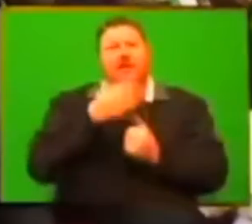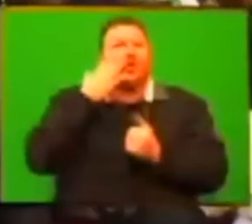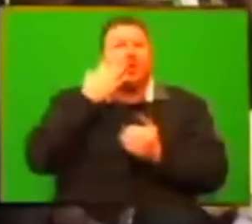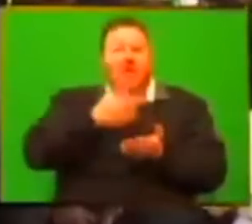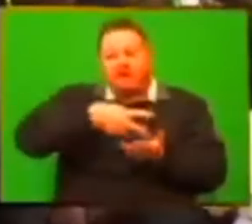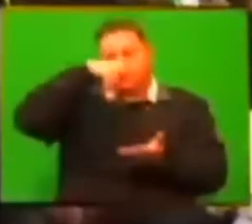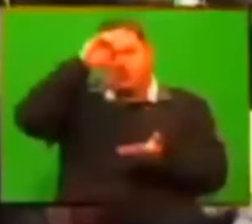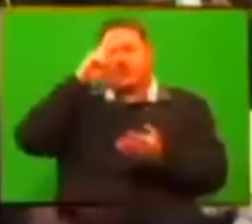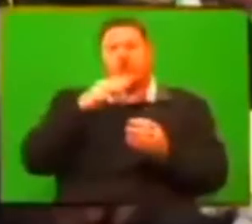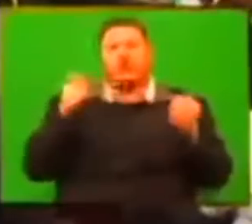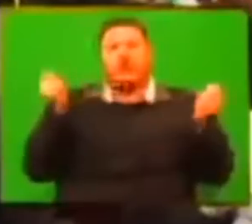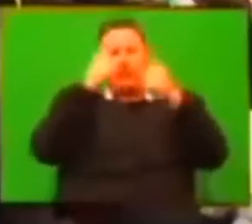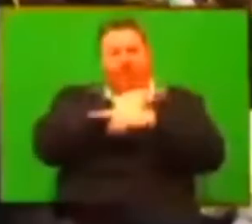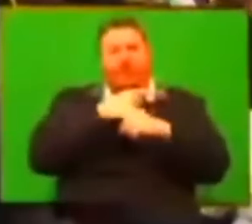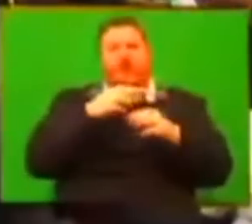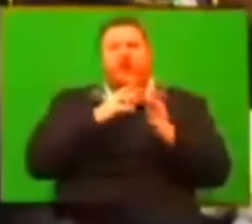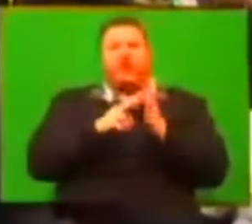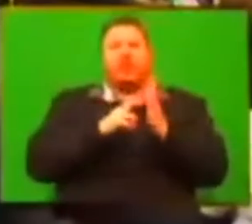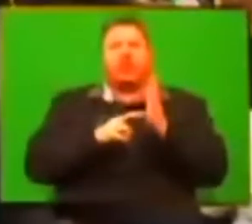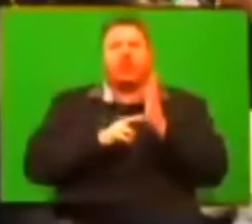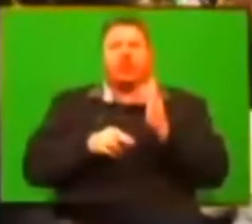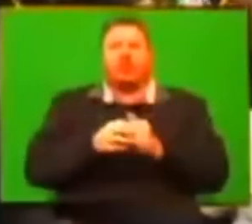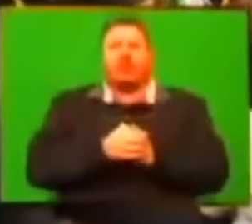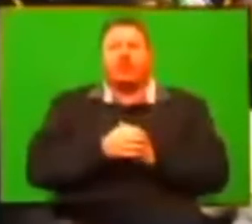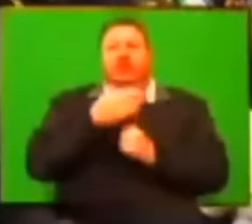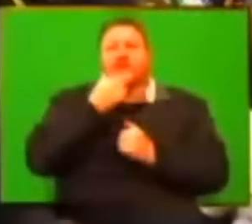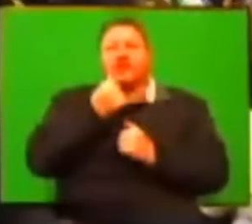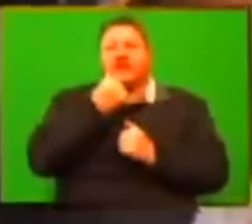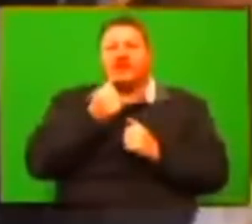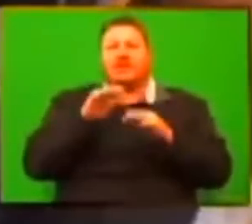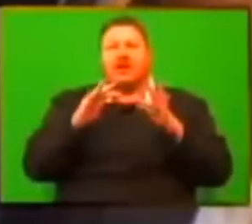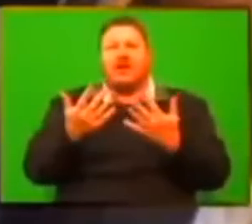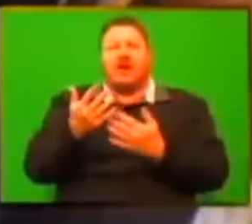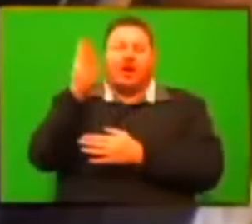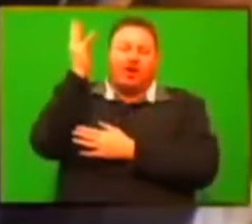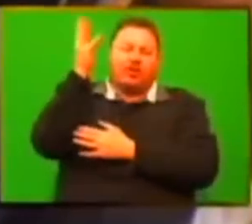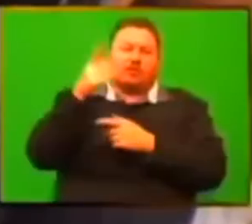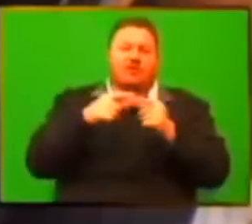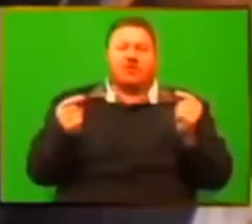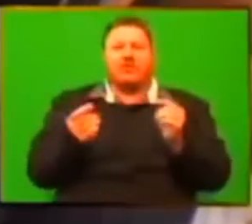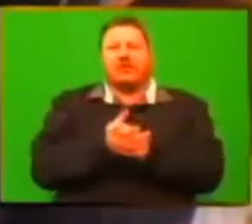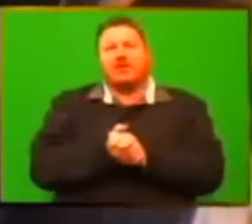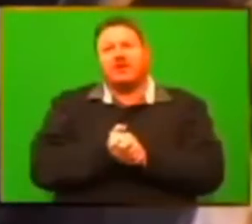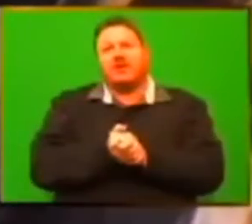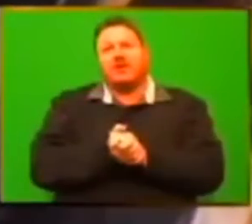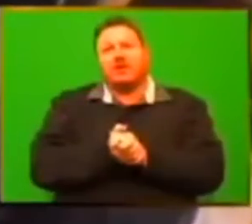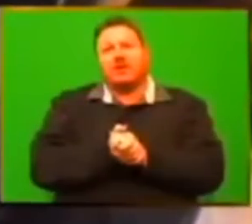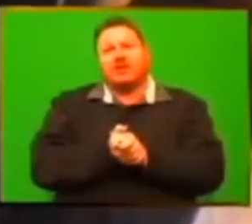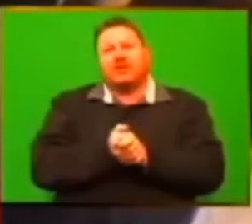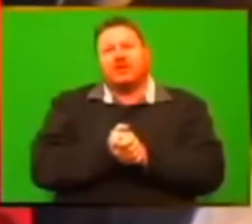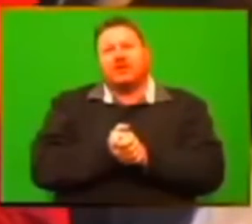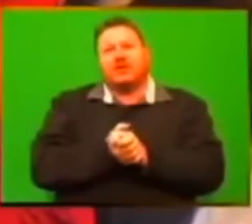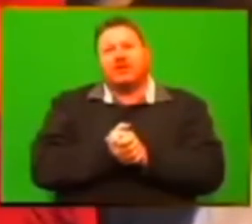misinterpretation and misunderstanding of the rules. Please allow the speech to finish. And then when we later